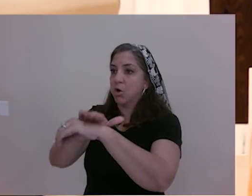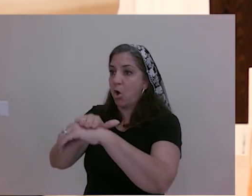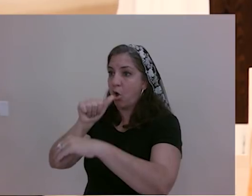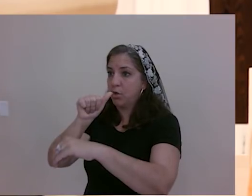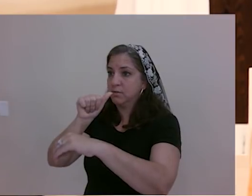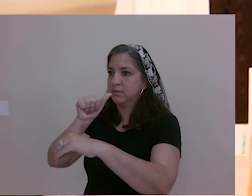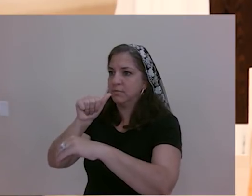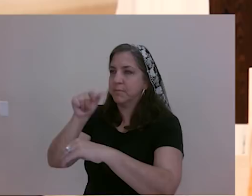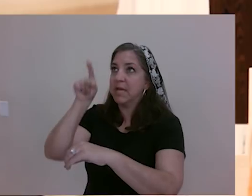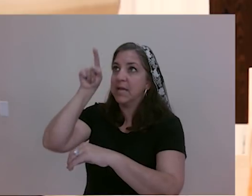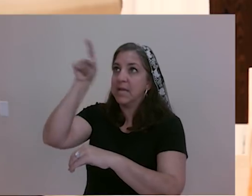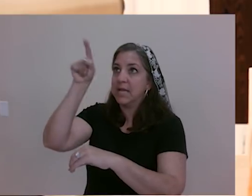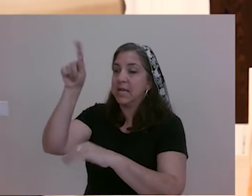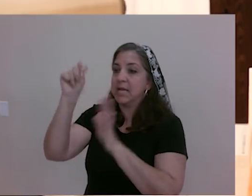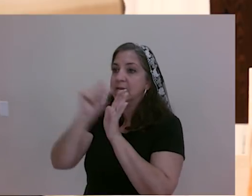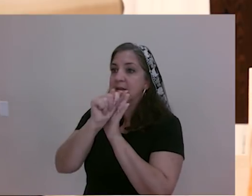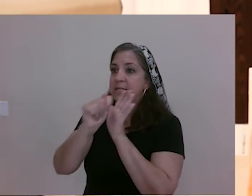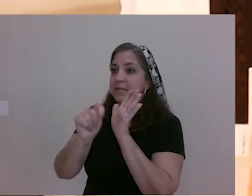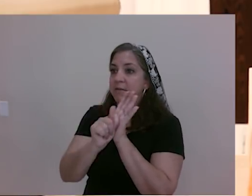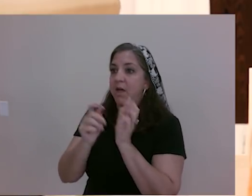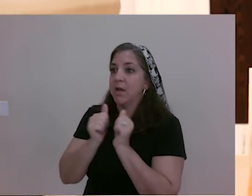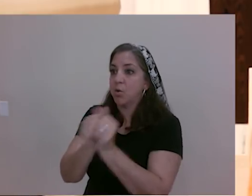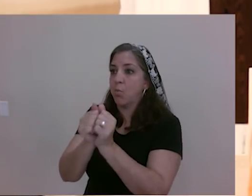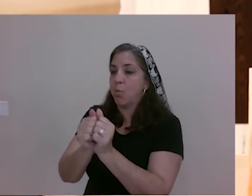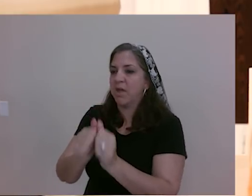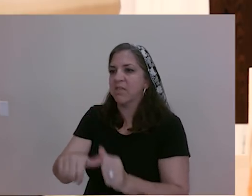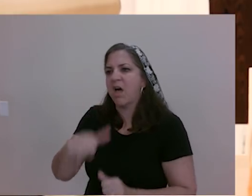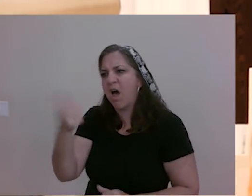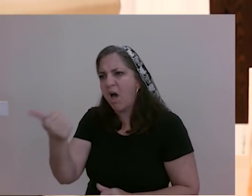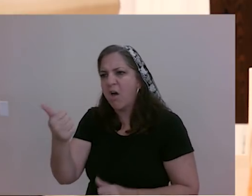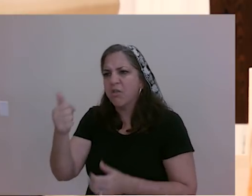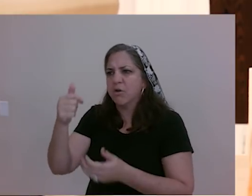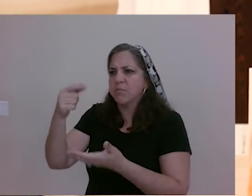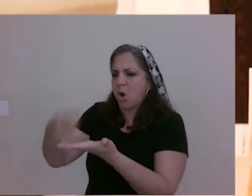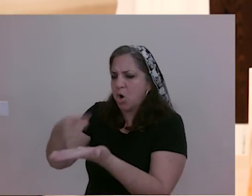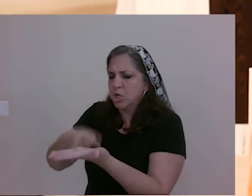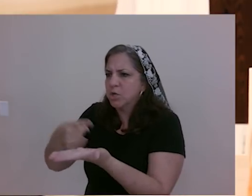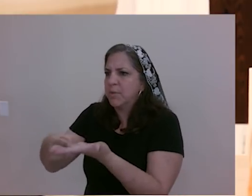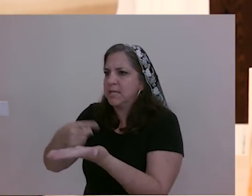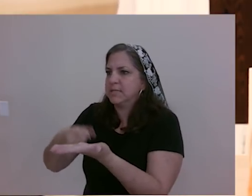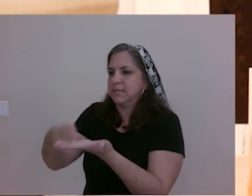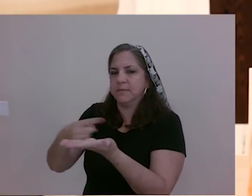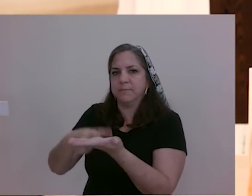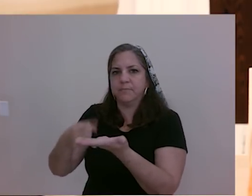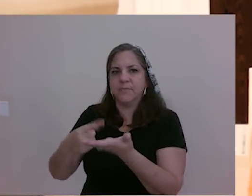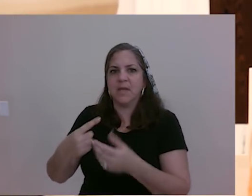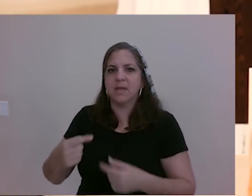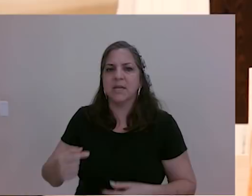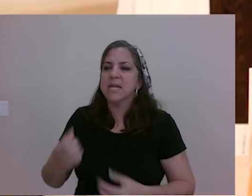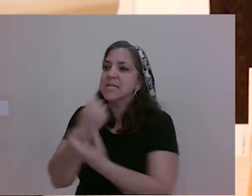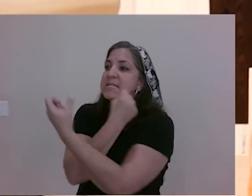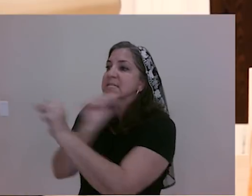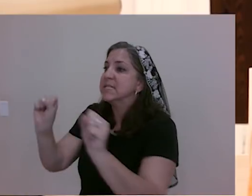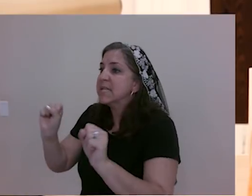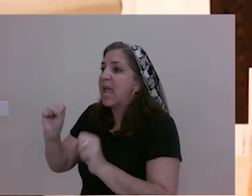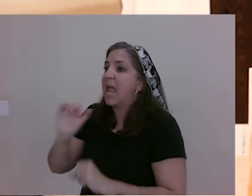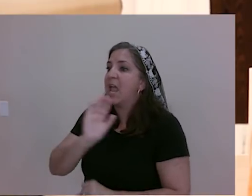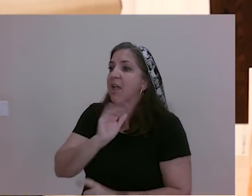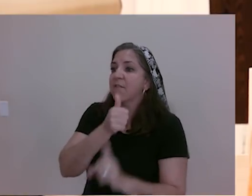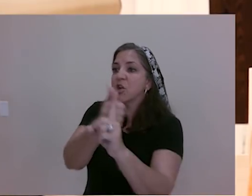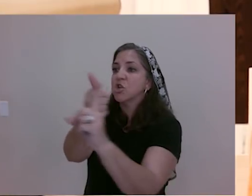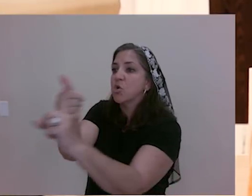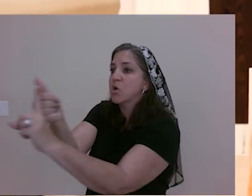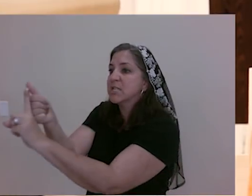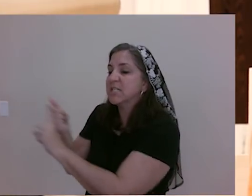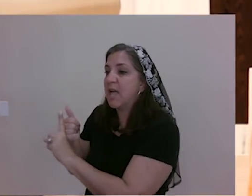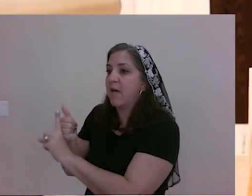will call." He testified with many other arguments and was exhorting them, "Save yourselves